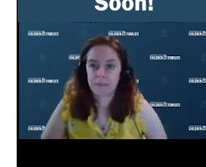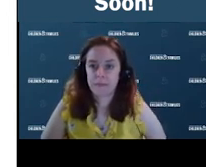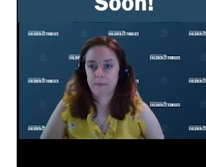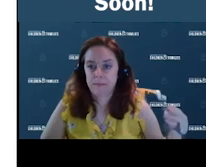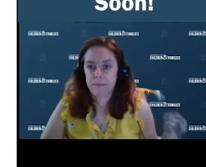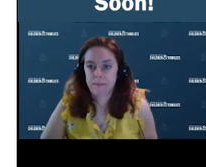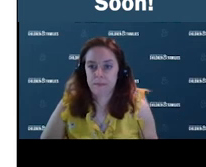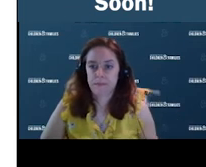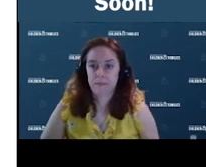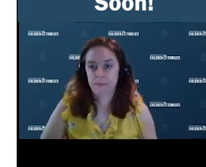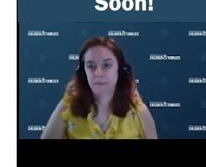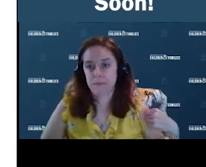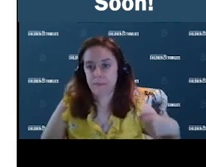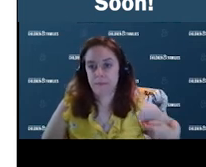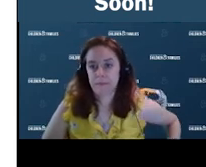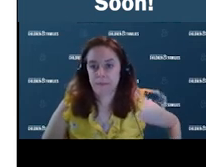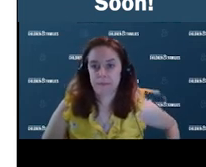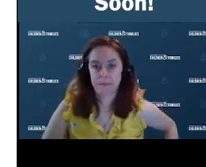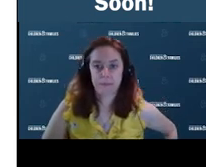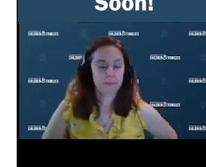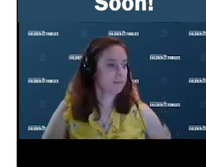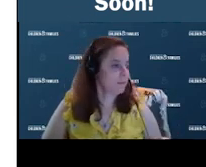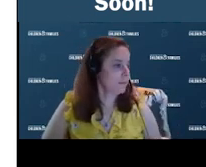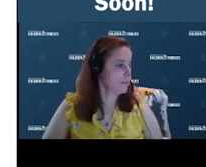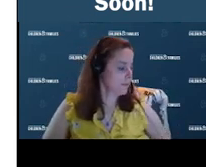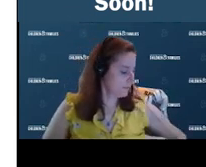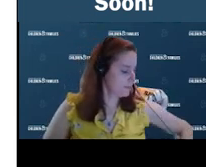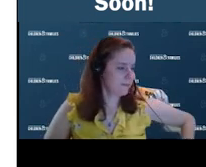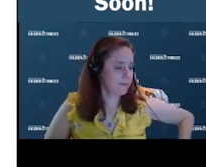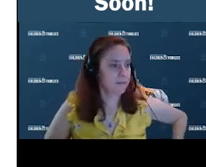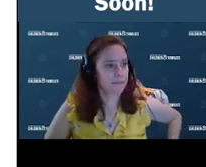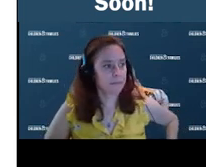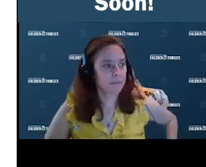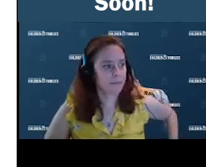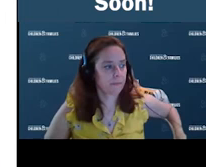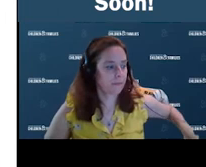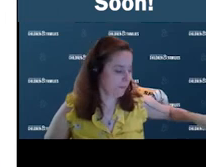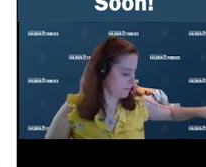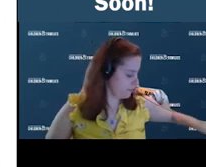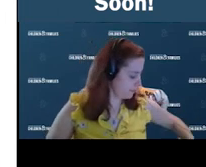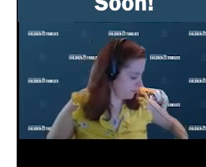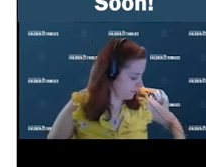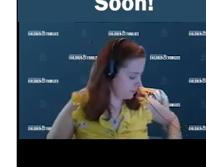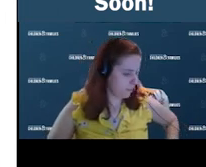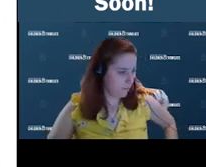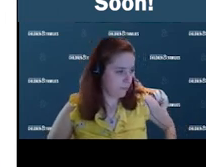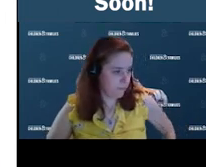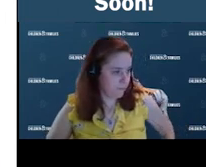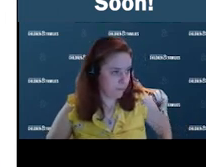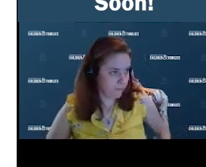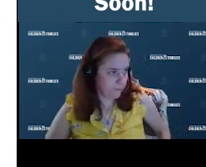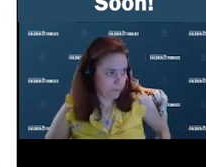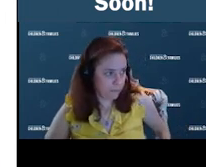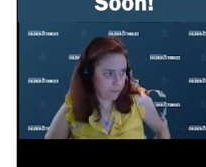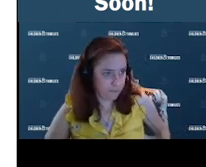new ARP supplemental funding opportunities with the focus on mobile advocacy. Motor vehicles are defined